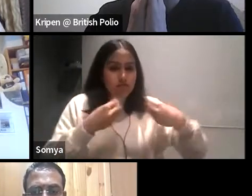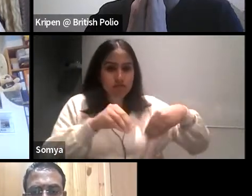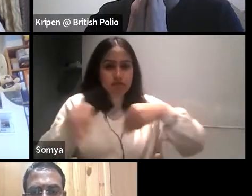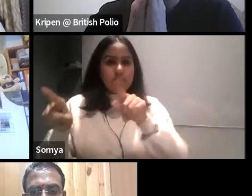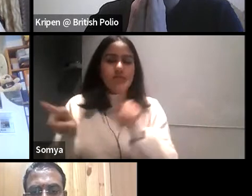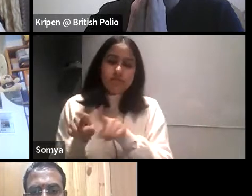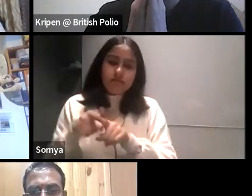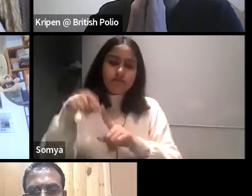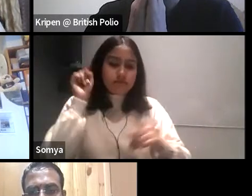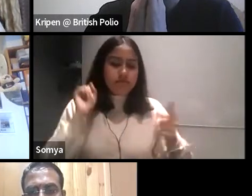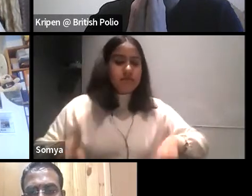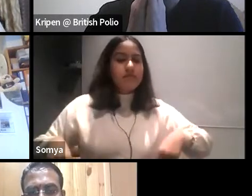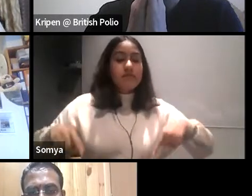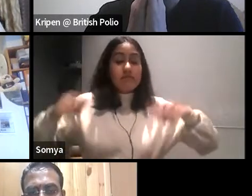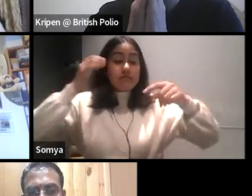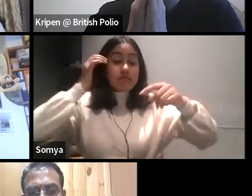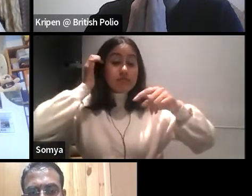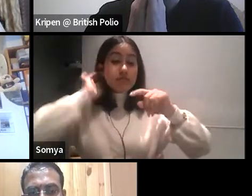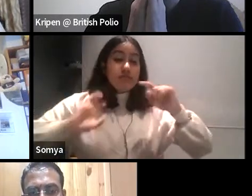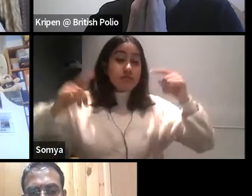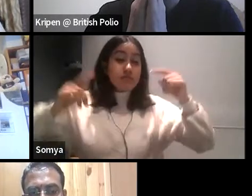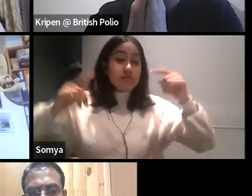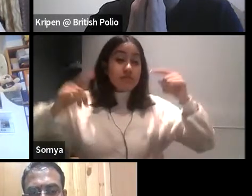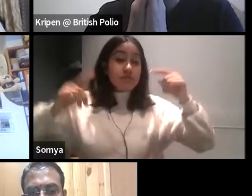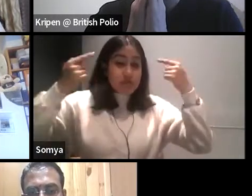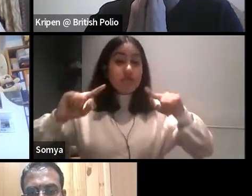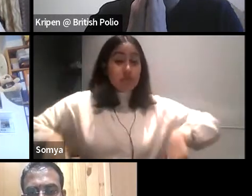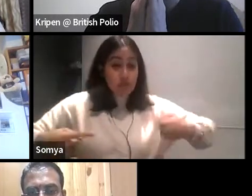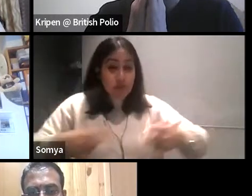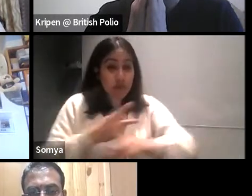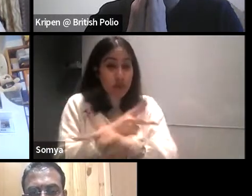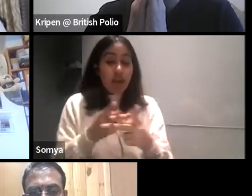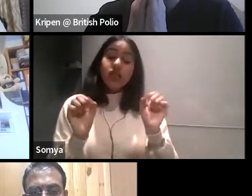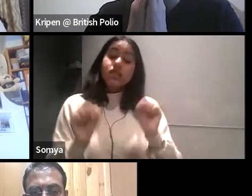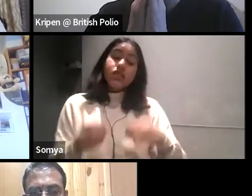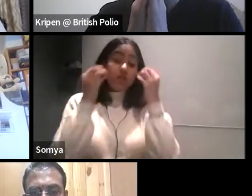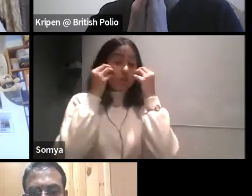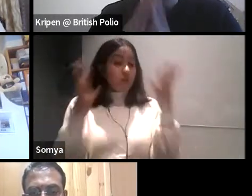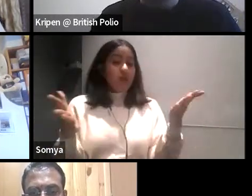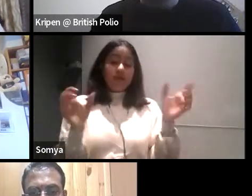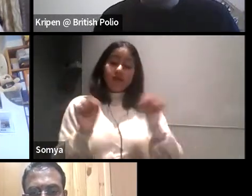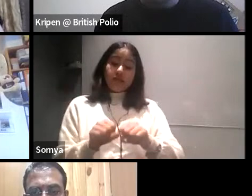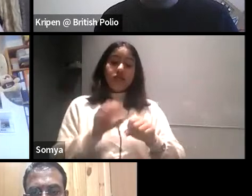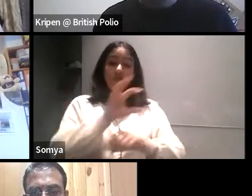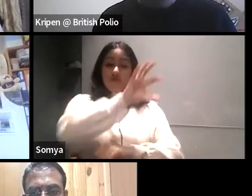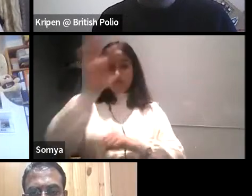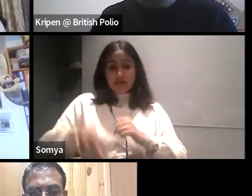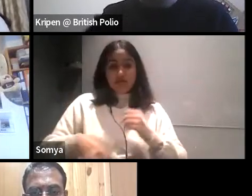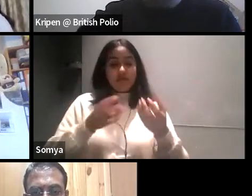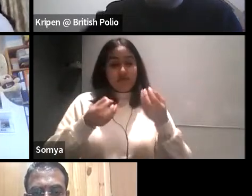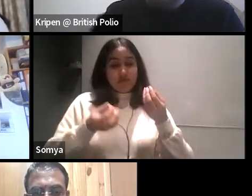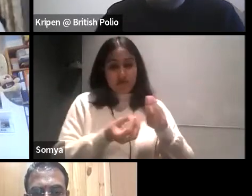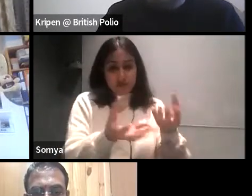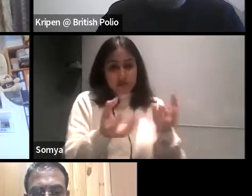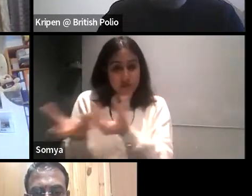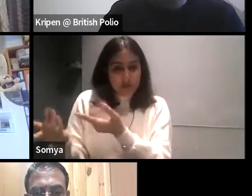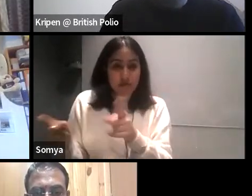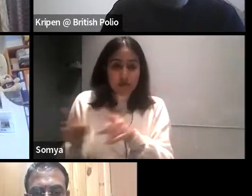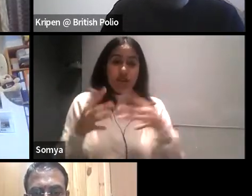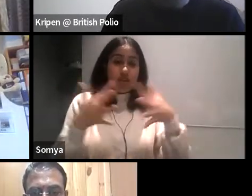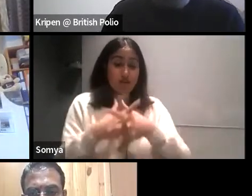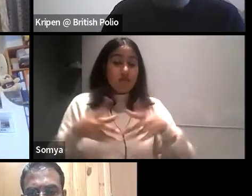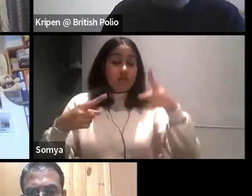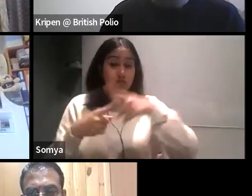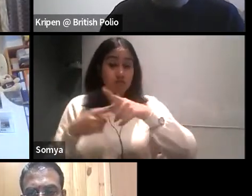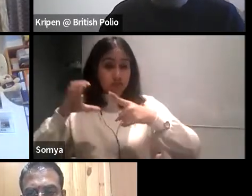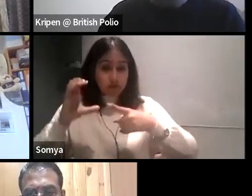assistive devices, which we cannot have it over here, have been wonderfully done across. And the kind of role the organizations like WTC